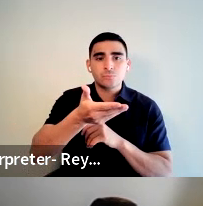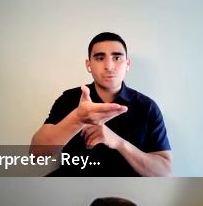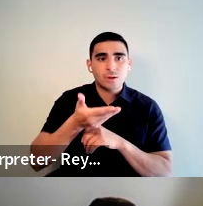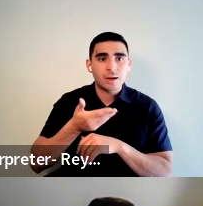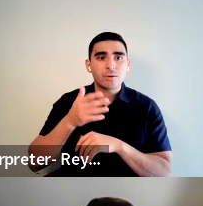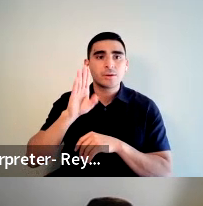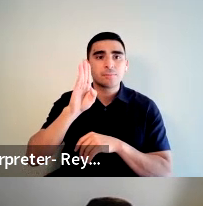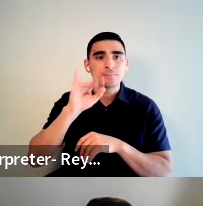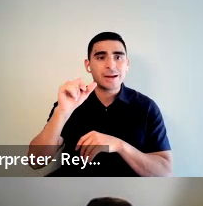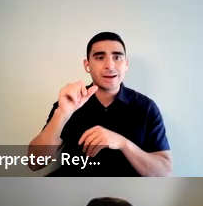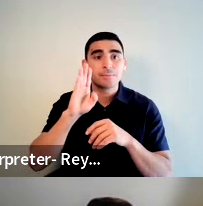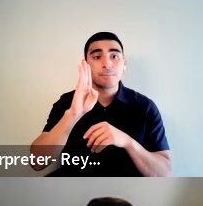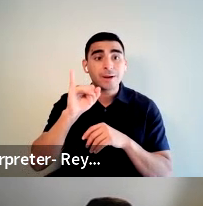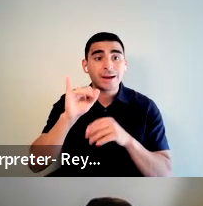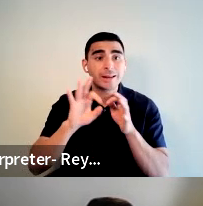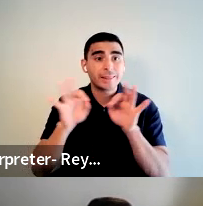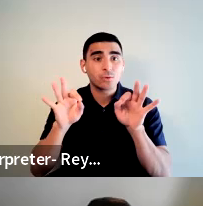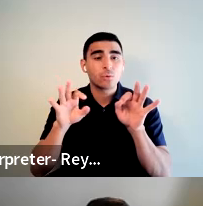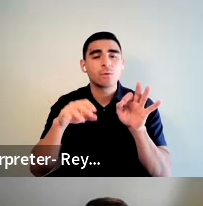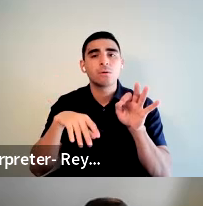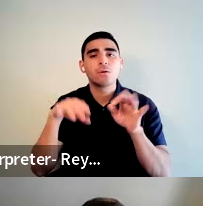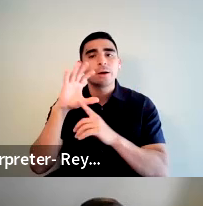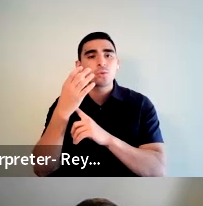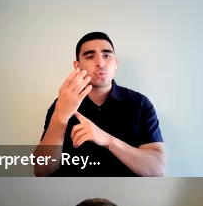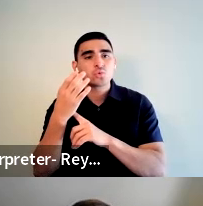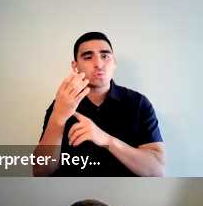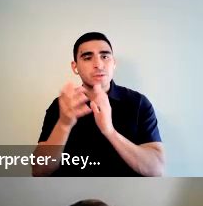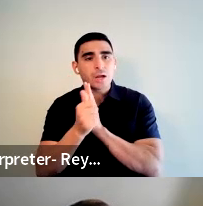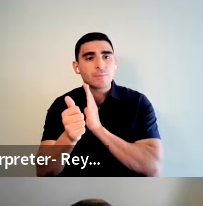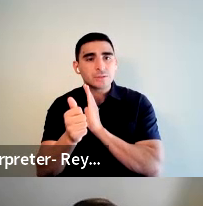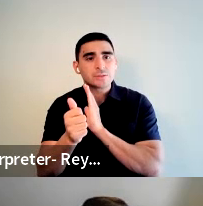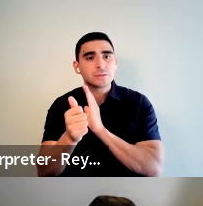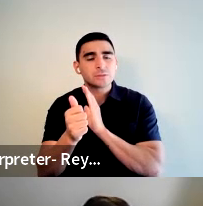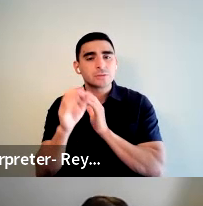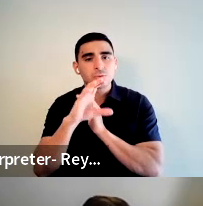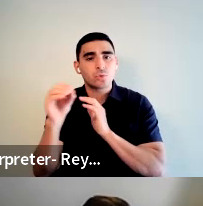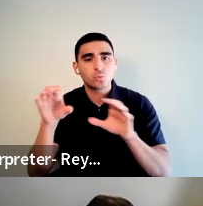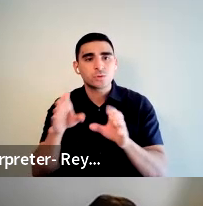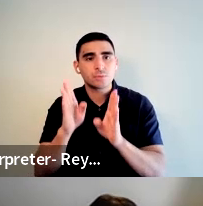bilingual and culturally competent responders.